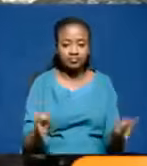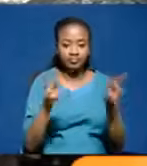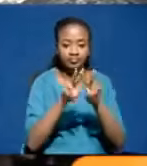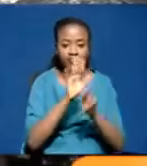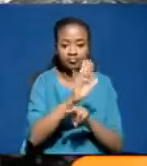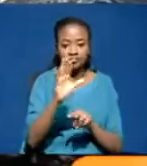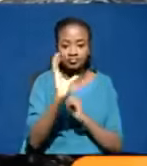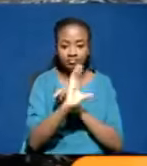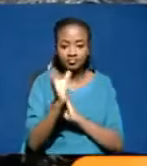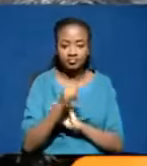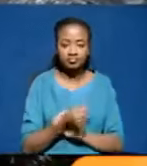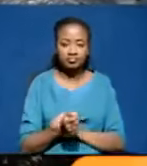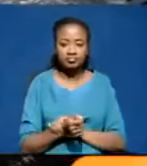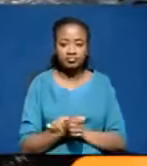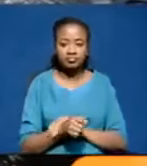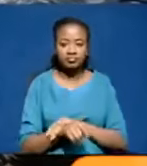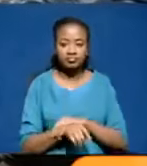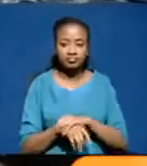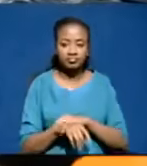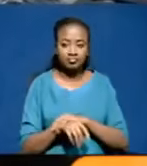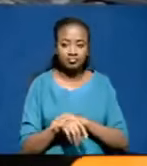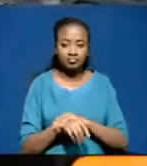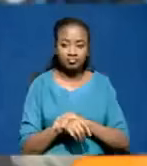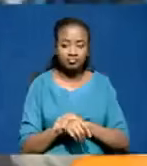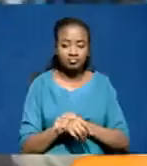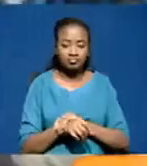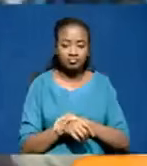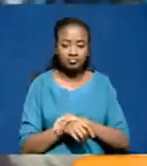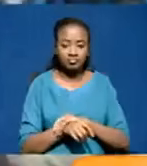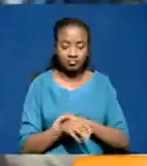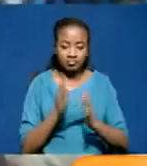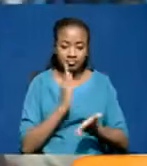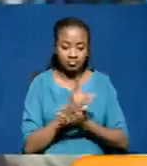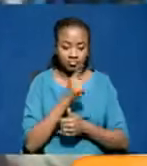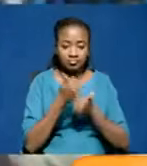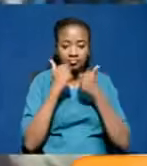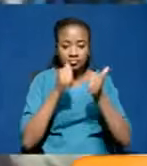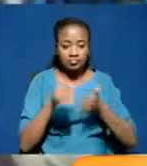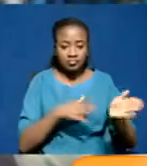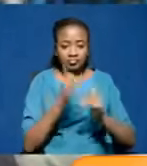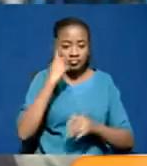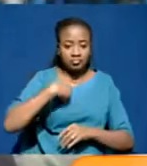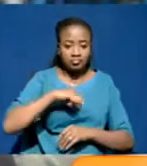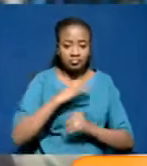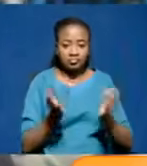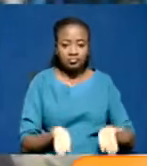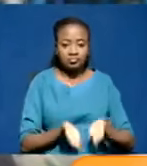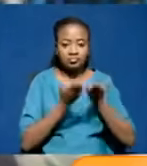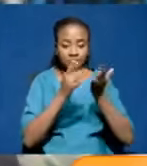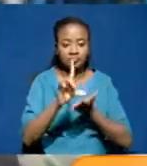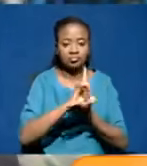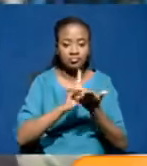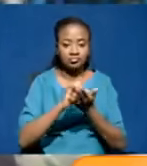This was a very good opportunity for us to build the local capacity, and by building the local supply